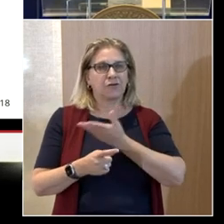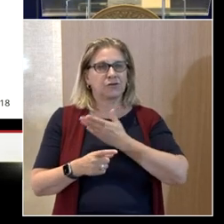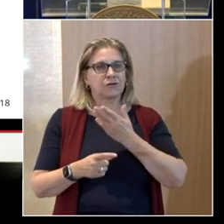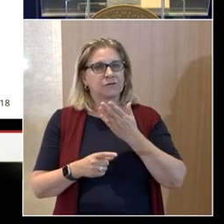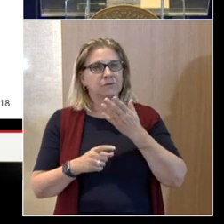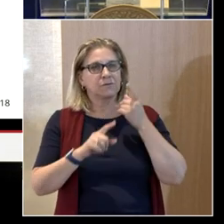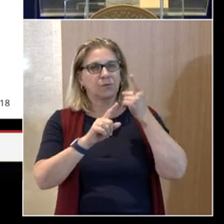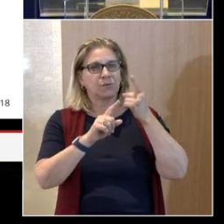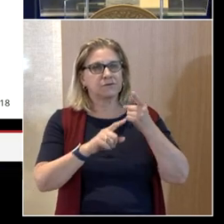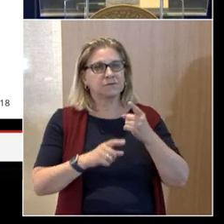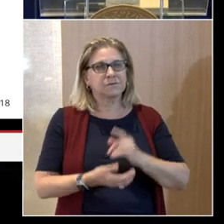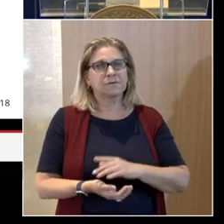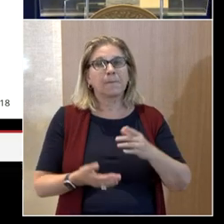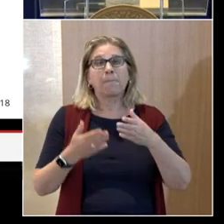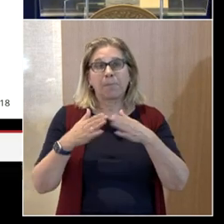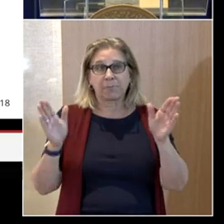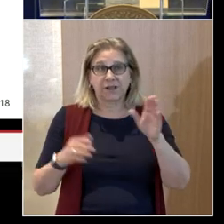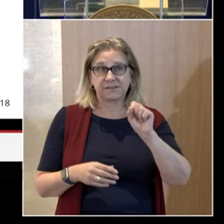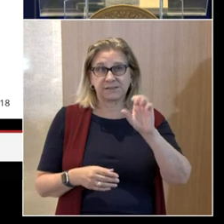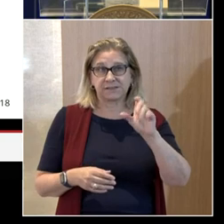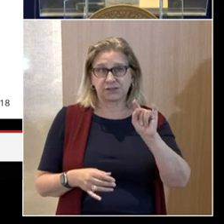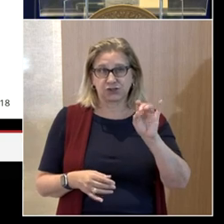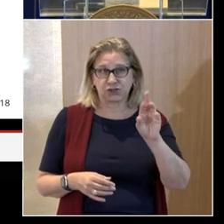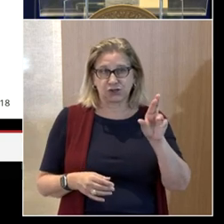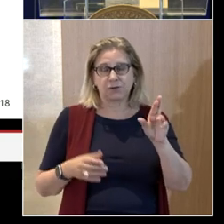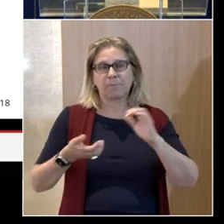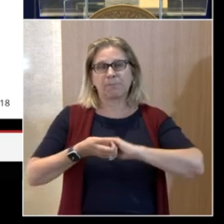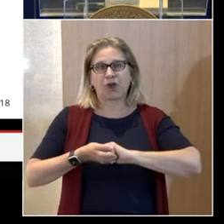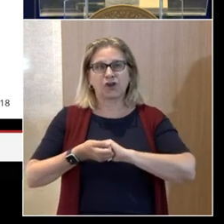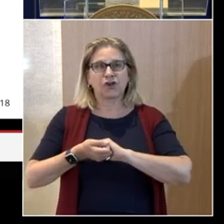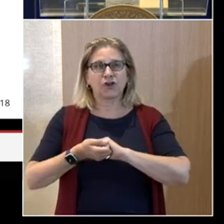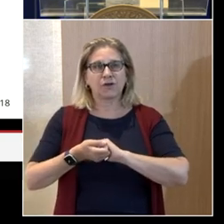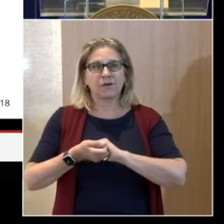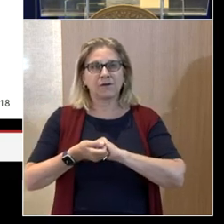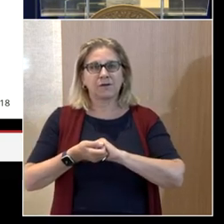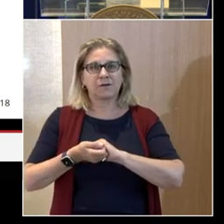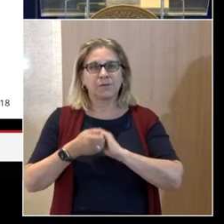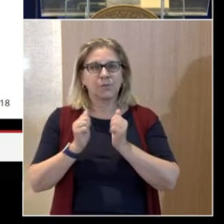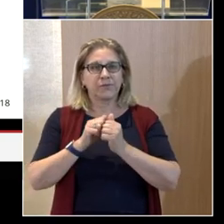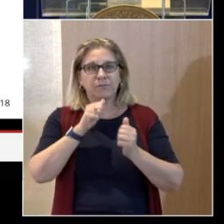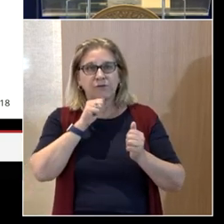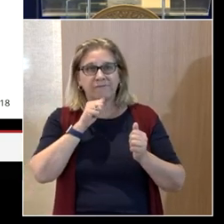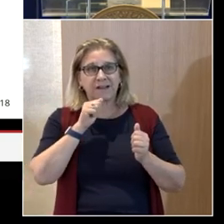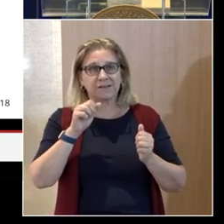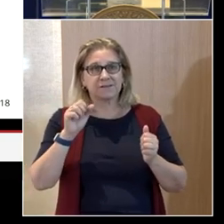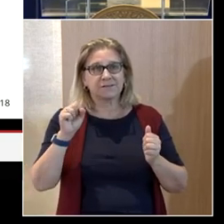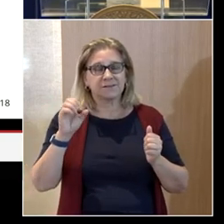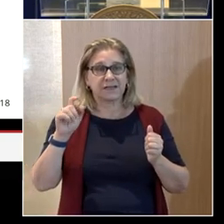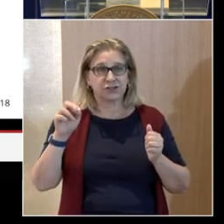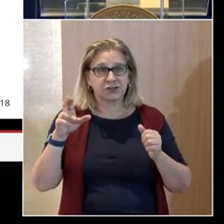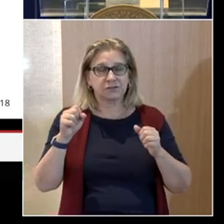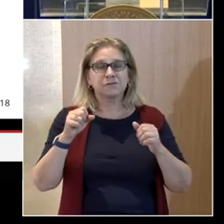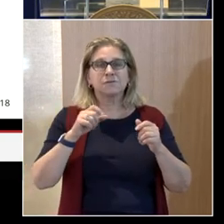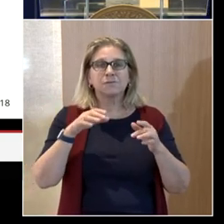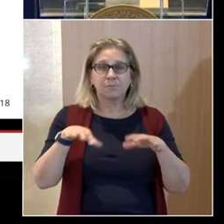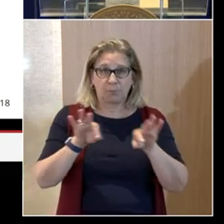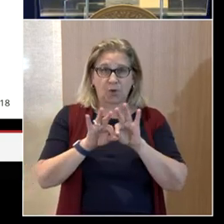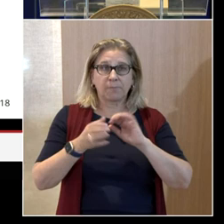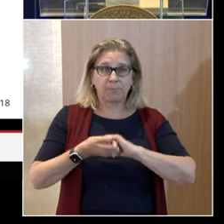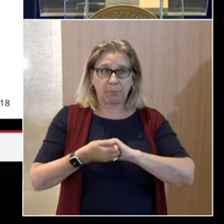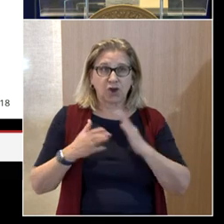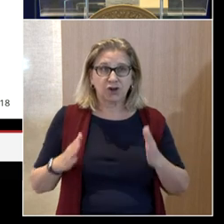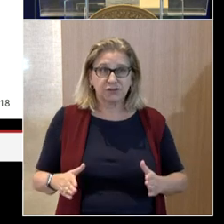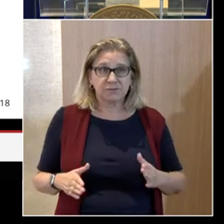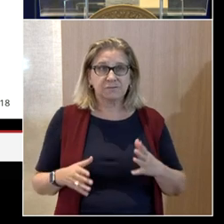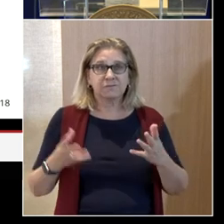have been incredibly important partners and will be important partners. It is very much a public-private effort, and I think that is what is its strength.